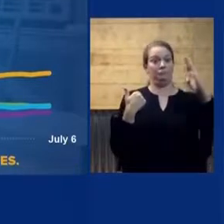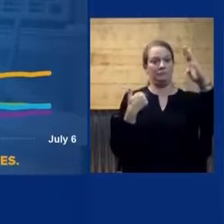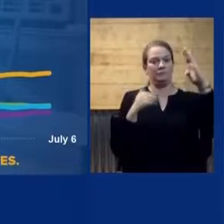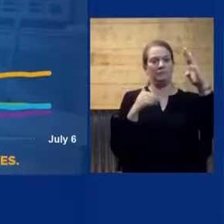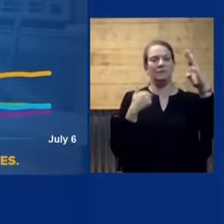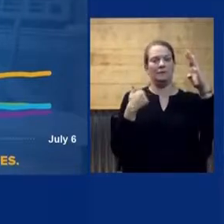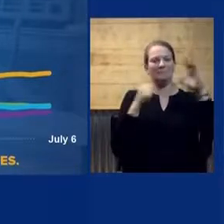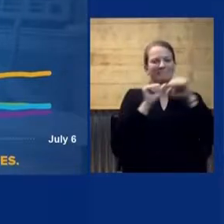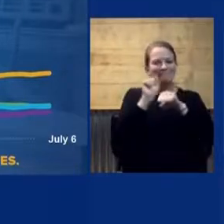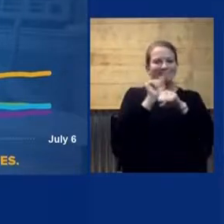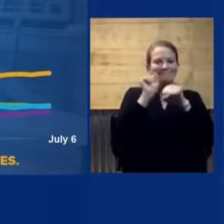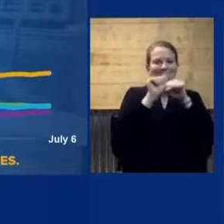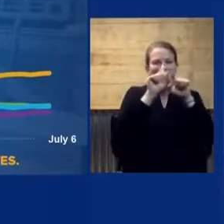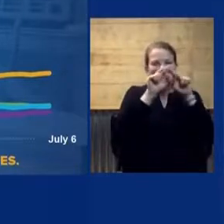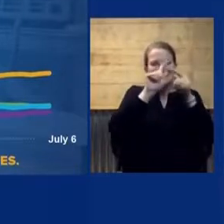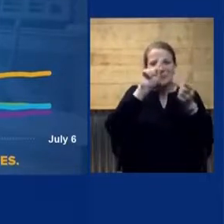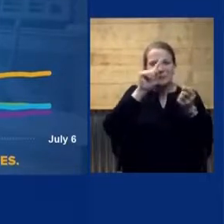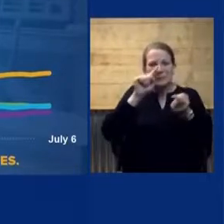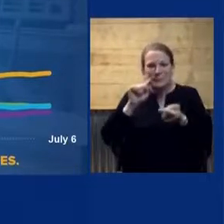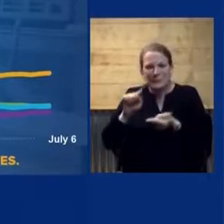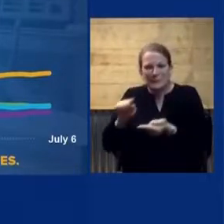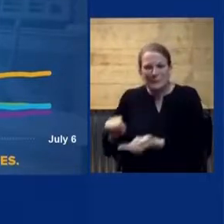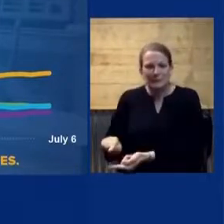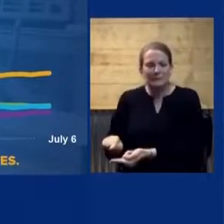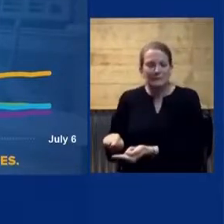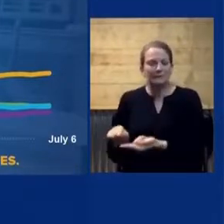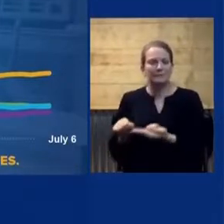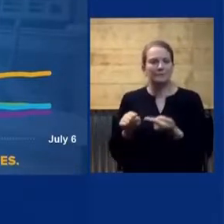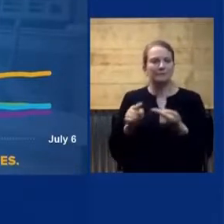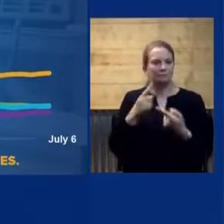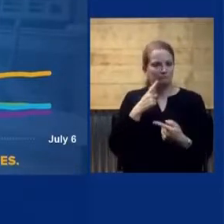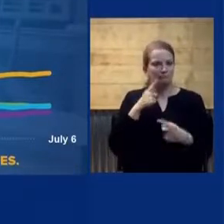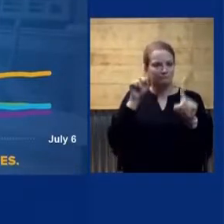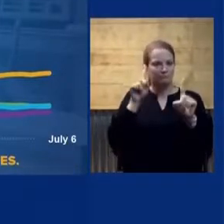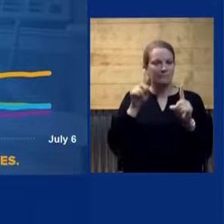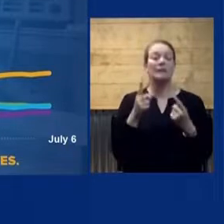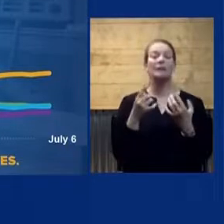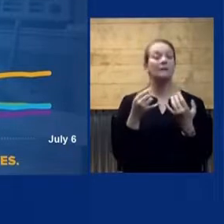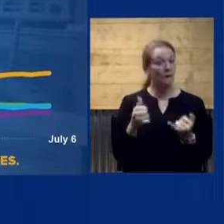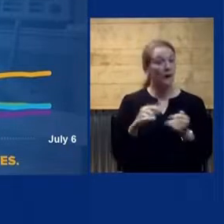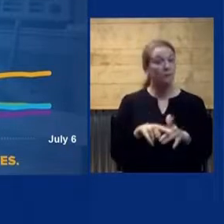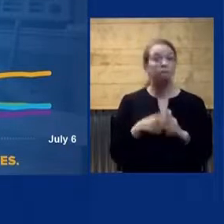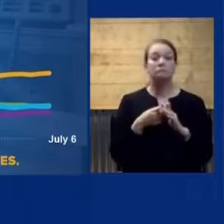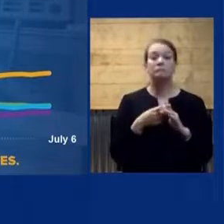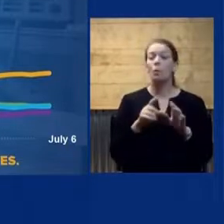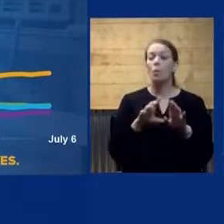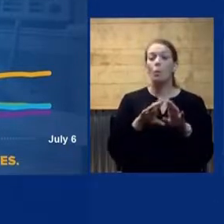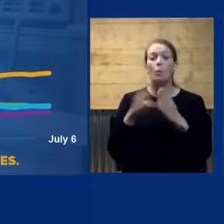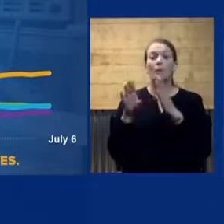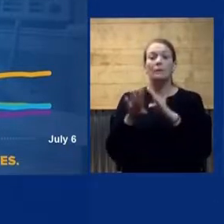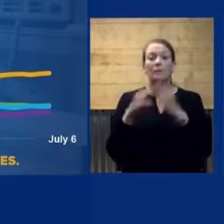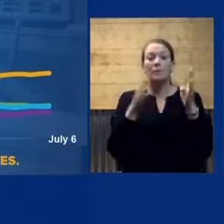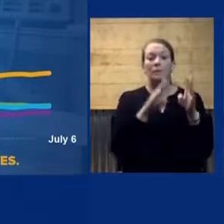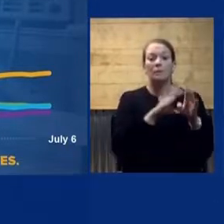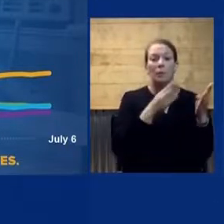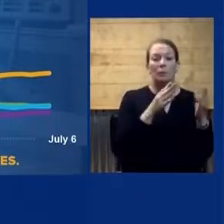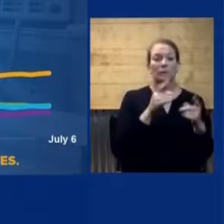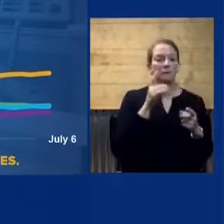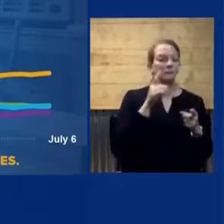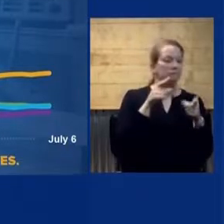New Yorkers did it. We're now in reopening, different regions in different